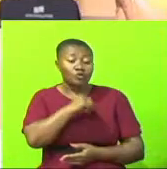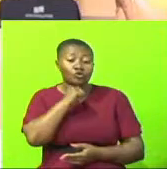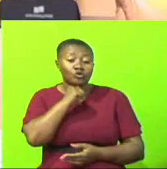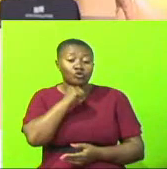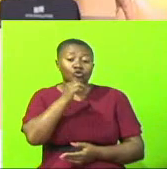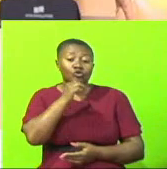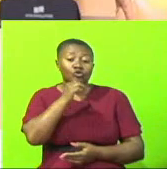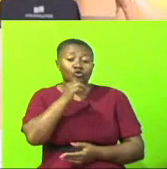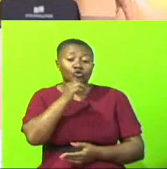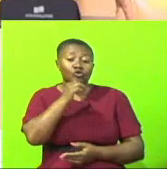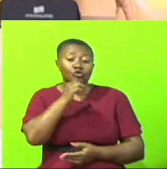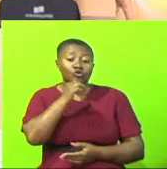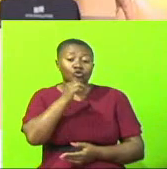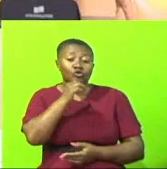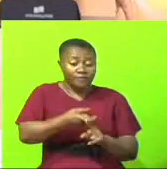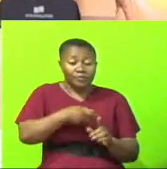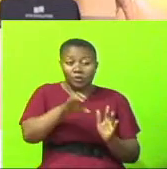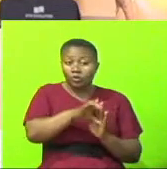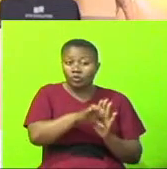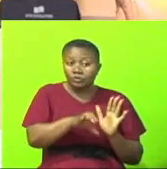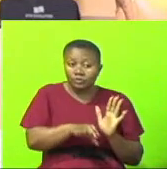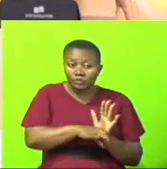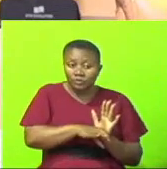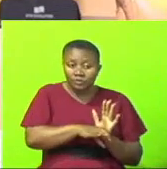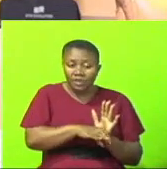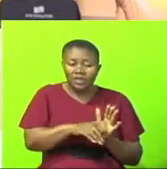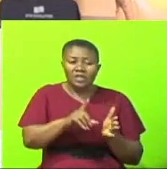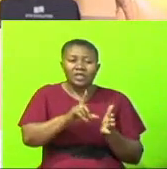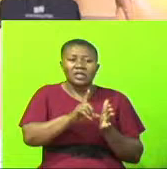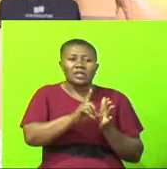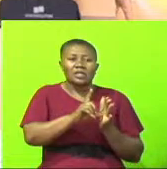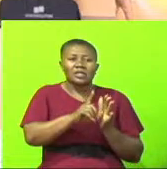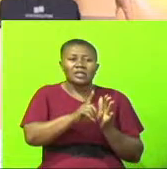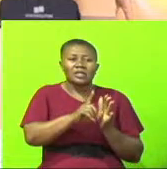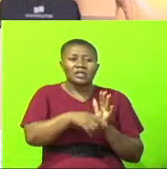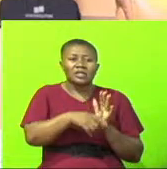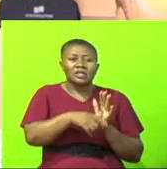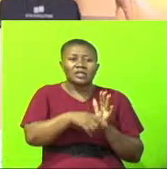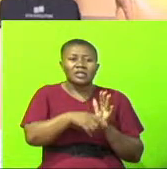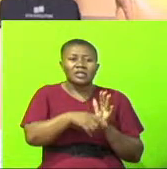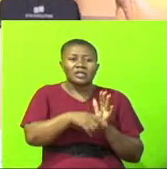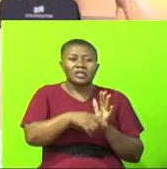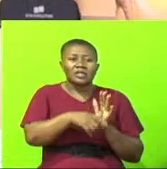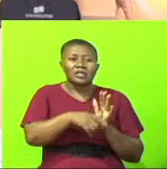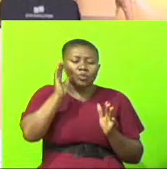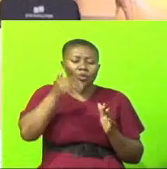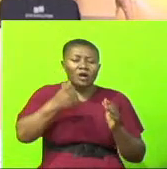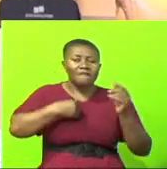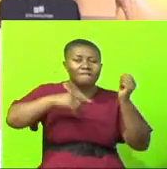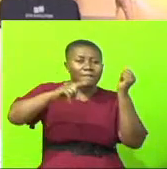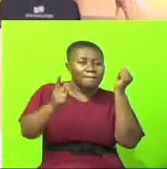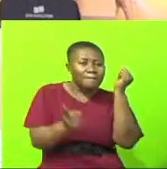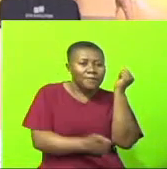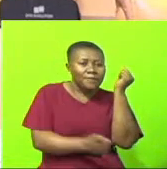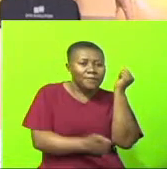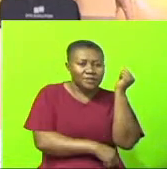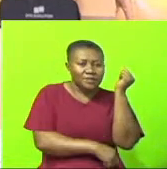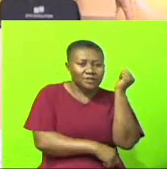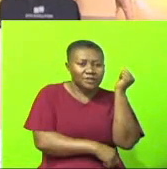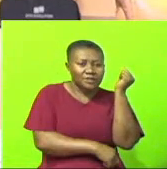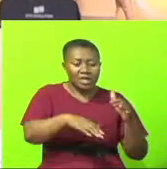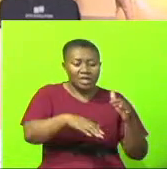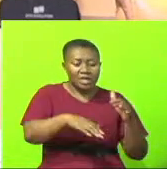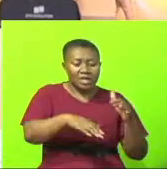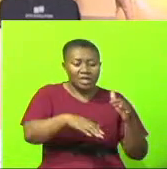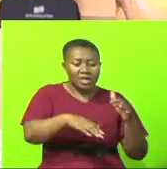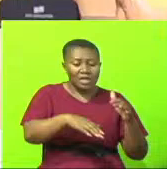Constitution, in which case they will be charged for high treason under Article 3 of the Constitution. It